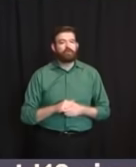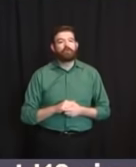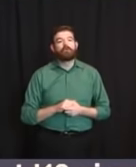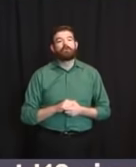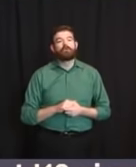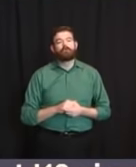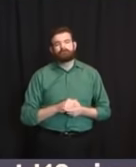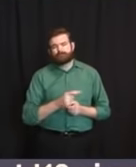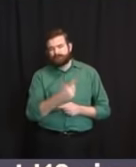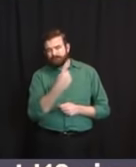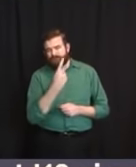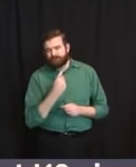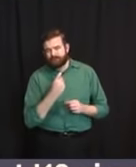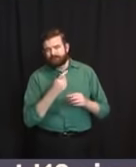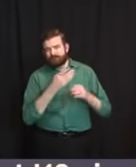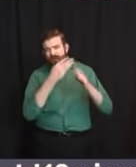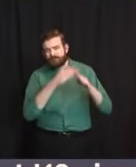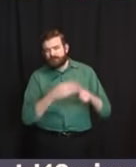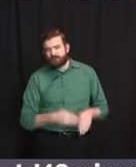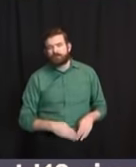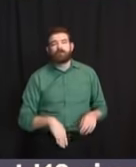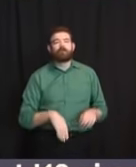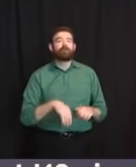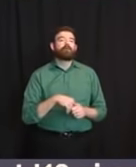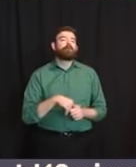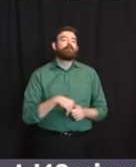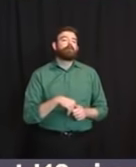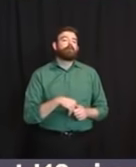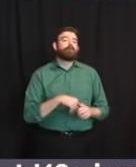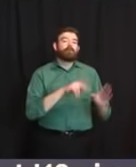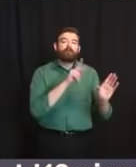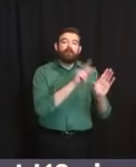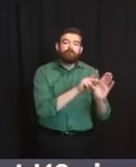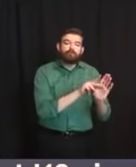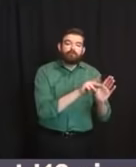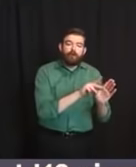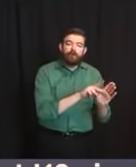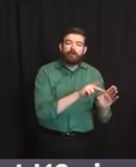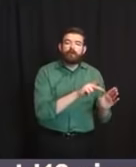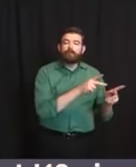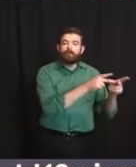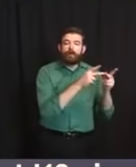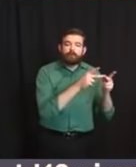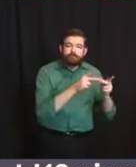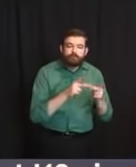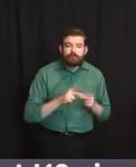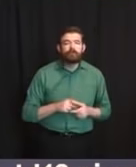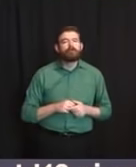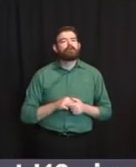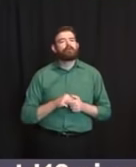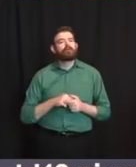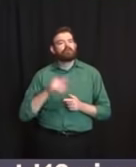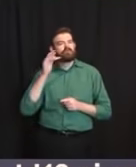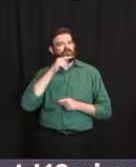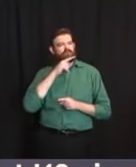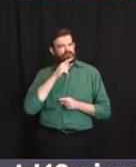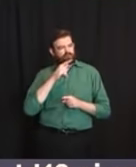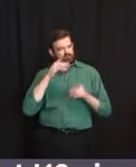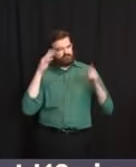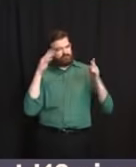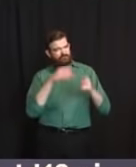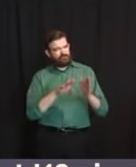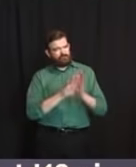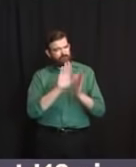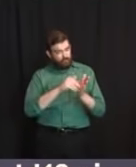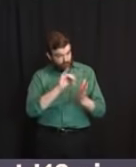we break out psychiatric versus others, why not do that? And I'll tell you, the last person I'm going to disagree with,